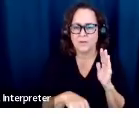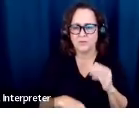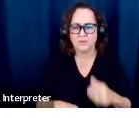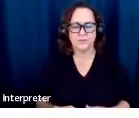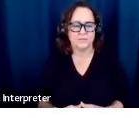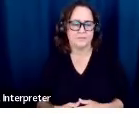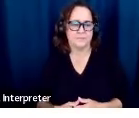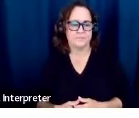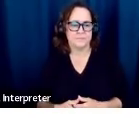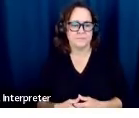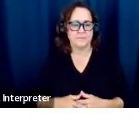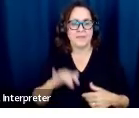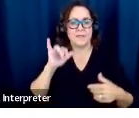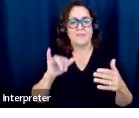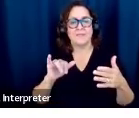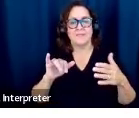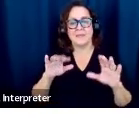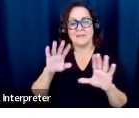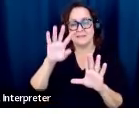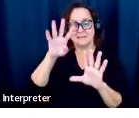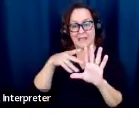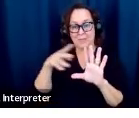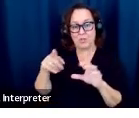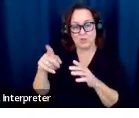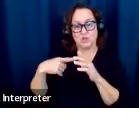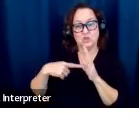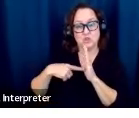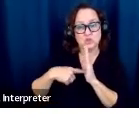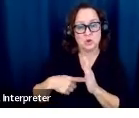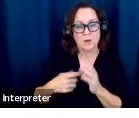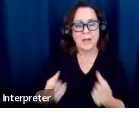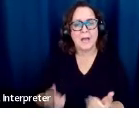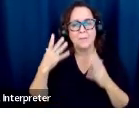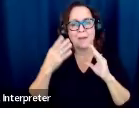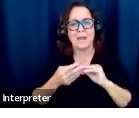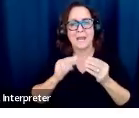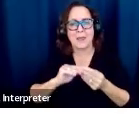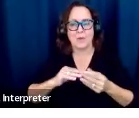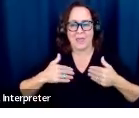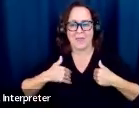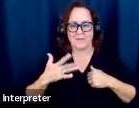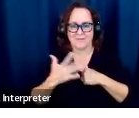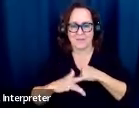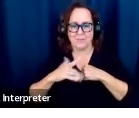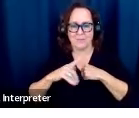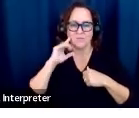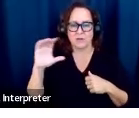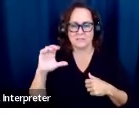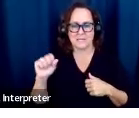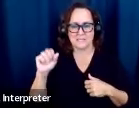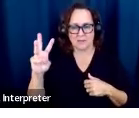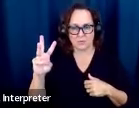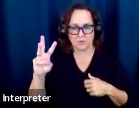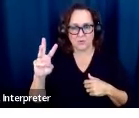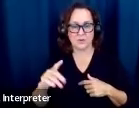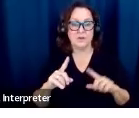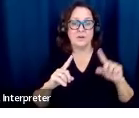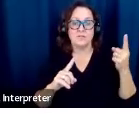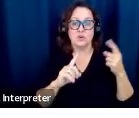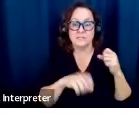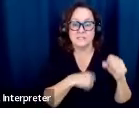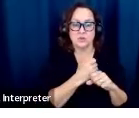process. The table that I have here shows the number of waiver spots that are available on the CSW. So in year 1, there will